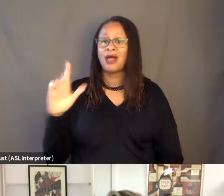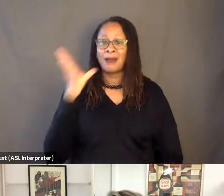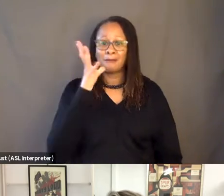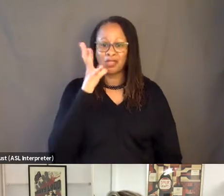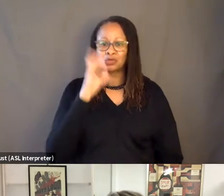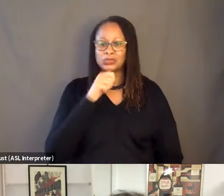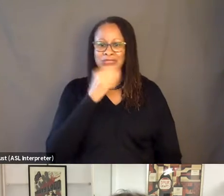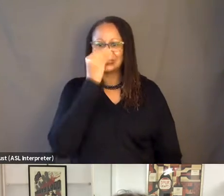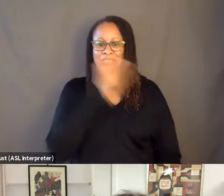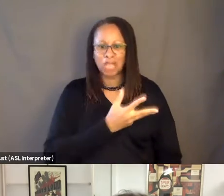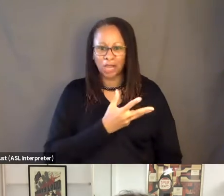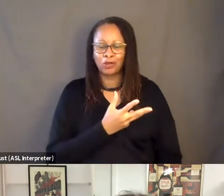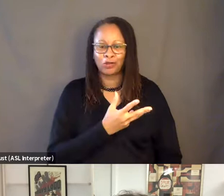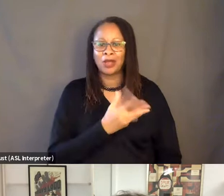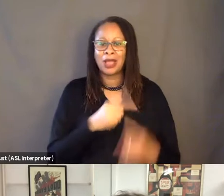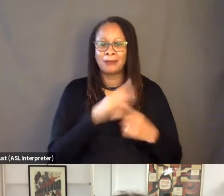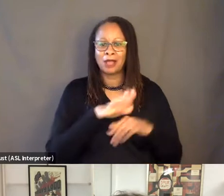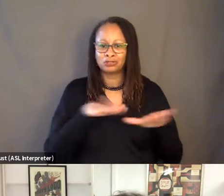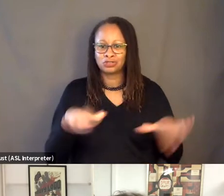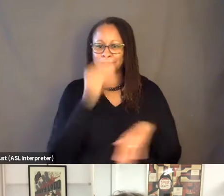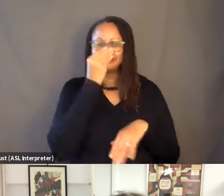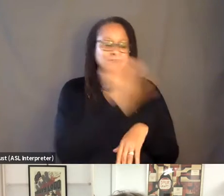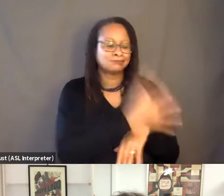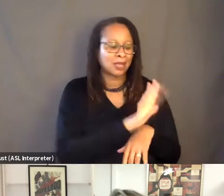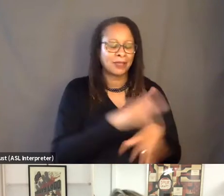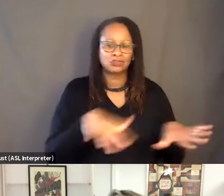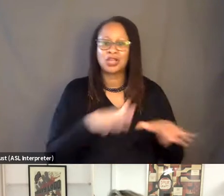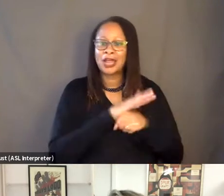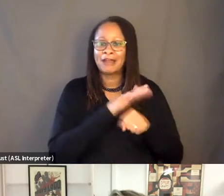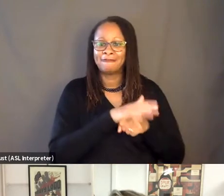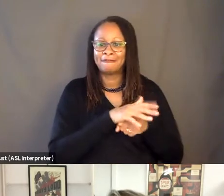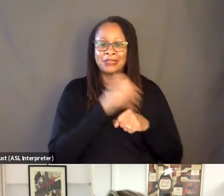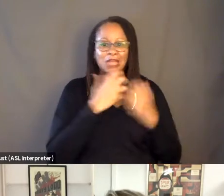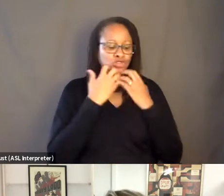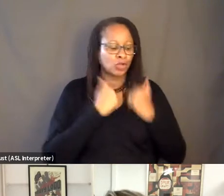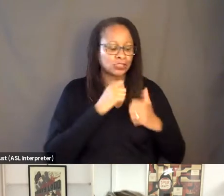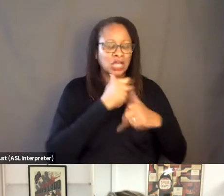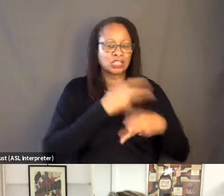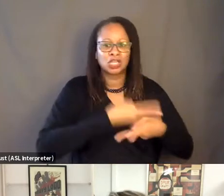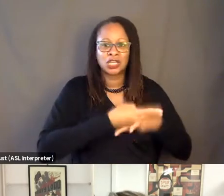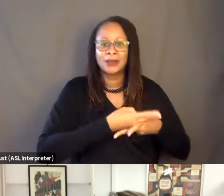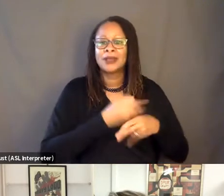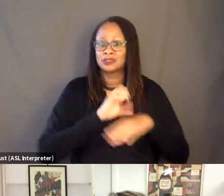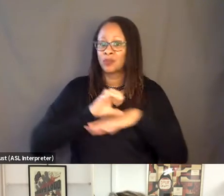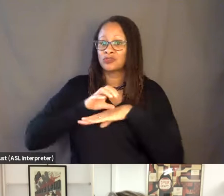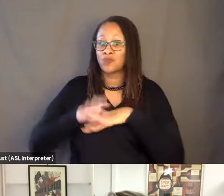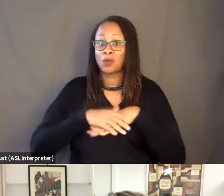caring, either consciously or unconsciously, for their children enough. This is very